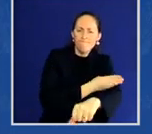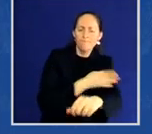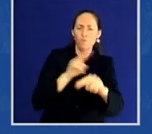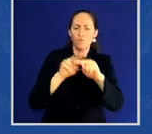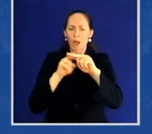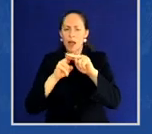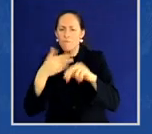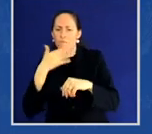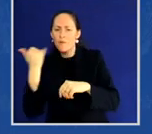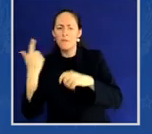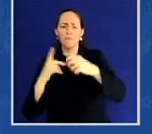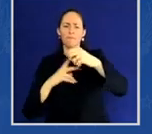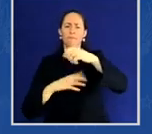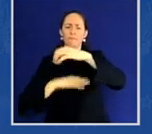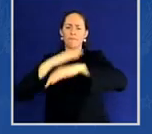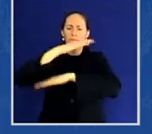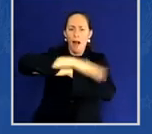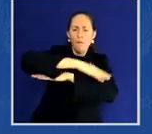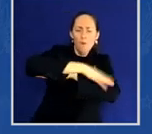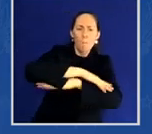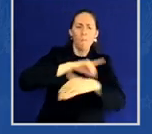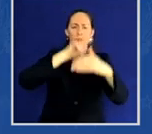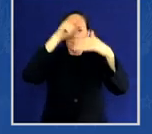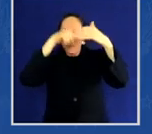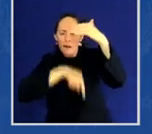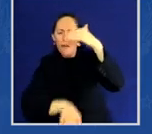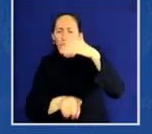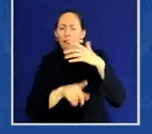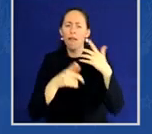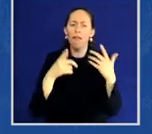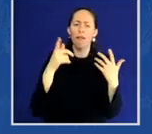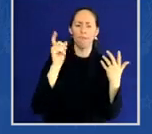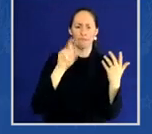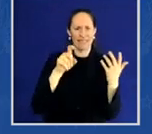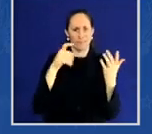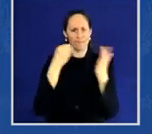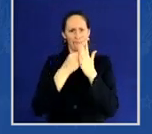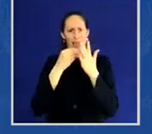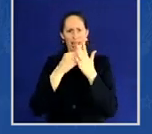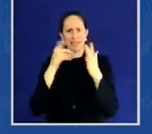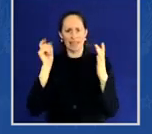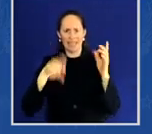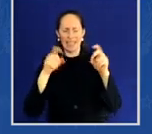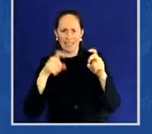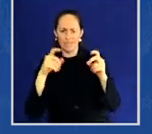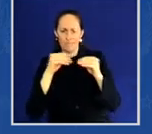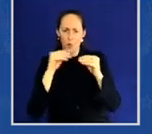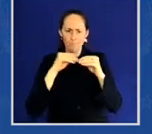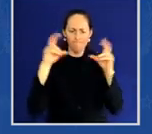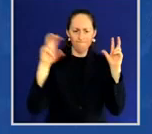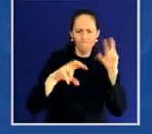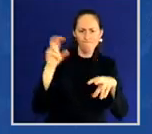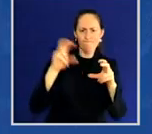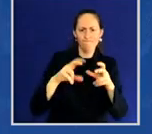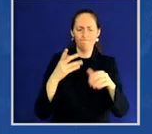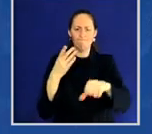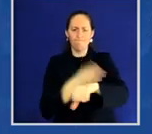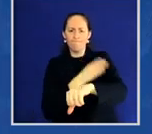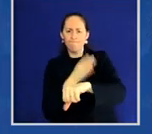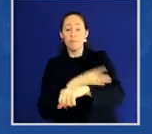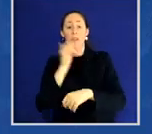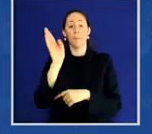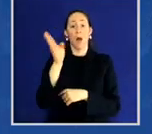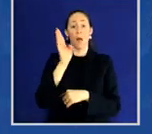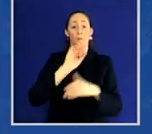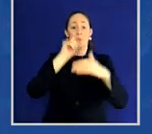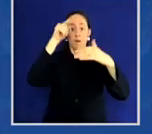tunnels. Well, we're talking about critical jobs like the Hudson River Tunnel, the Baltimore, Potomac tunnels, and the